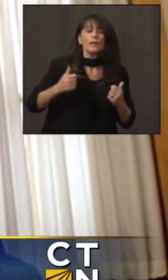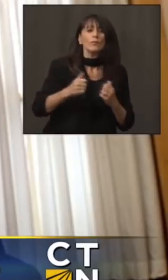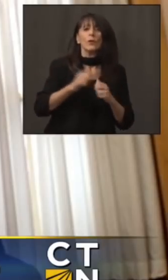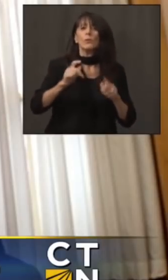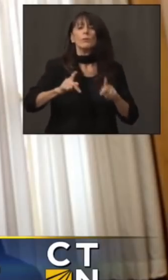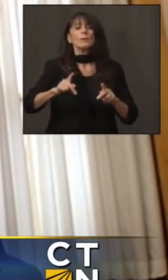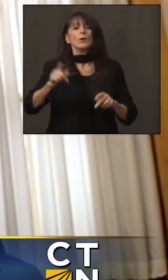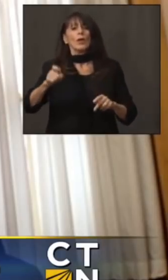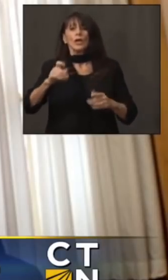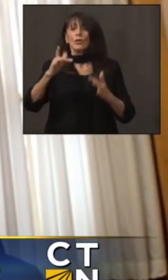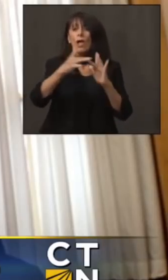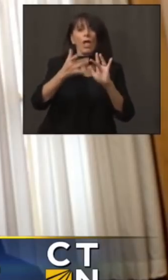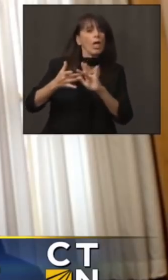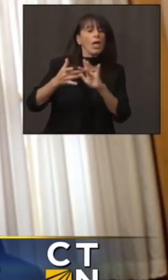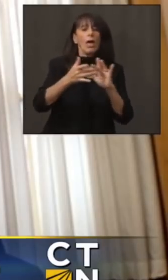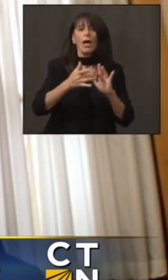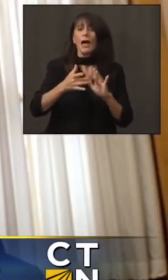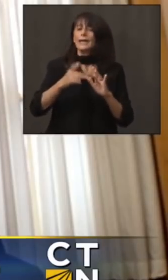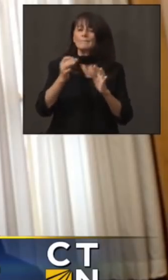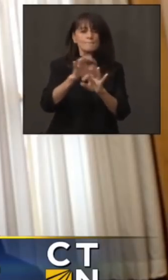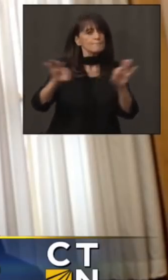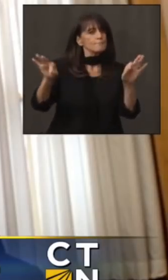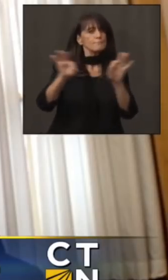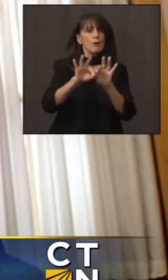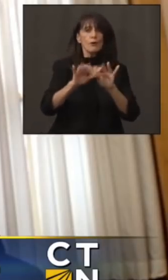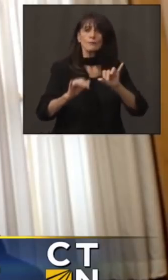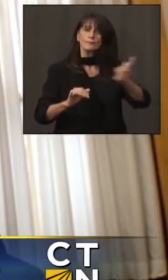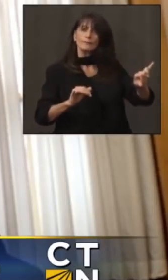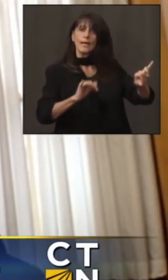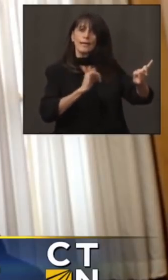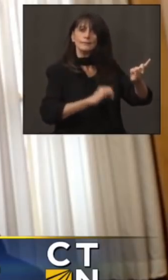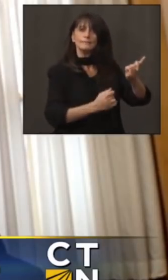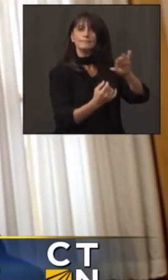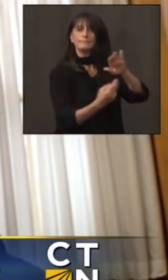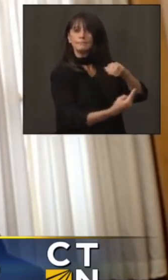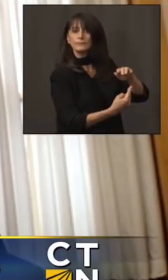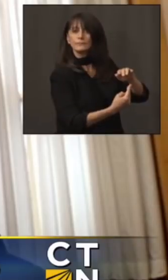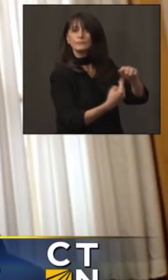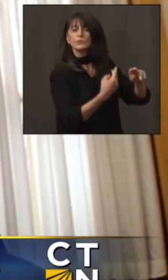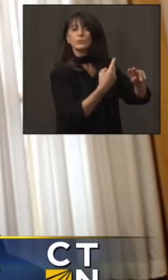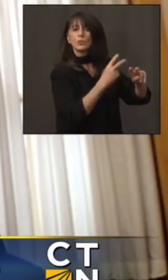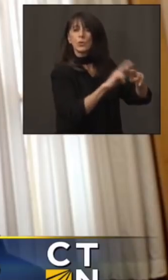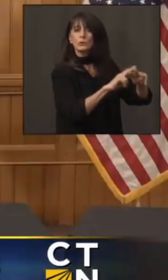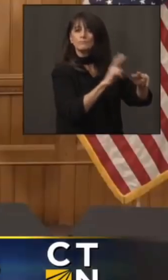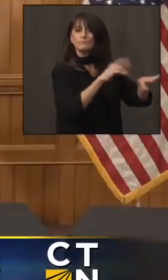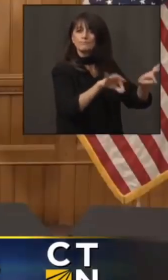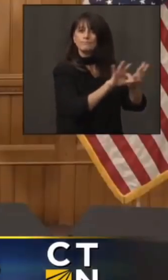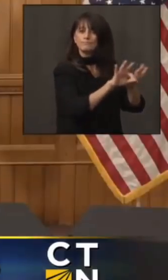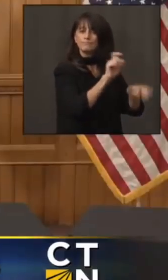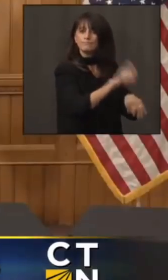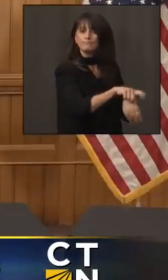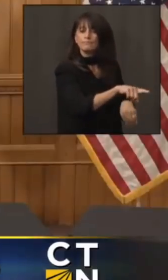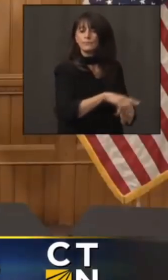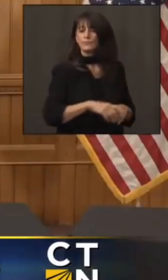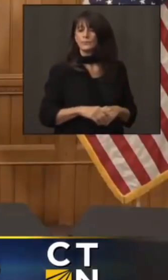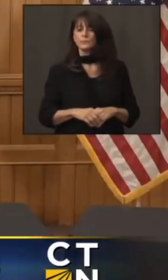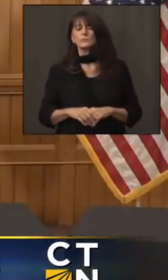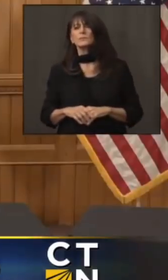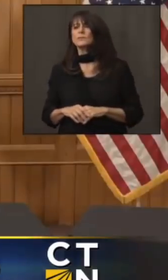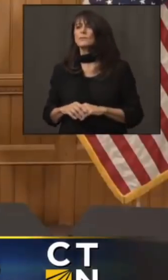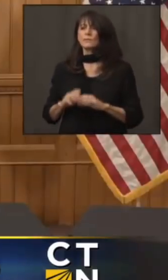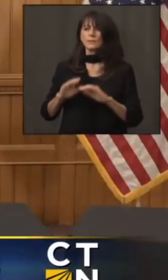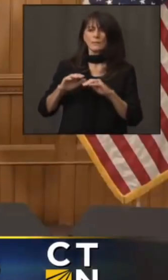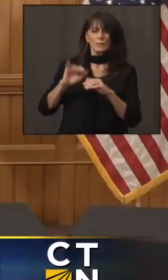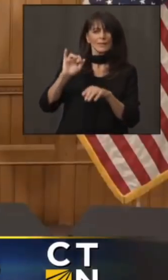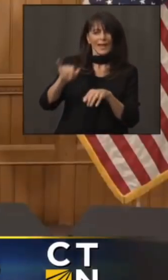we appreciate Mayor O'Leary, as always, setting the right example. And Josh, in what ways are you